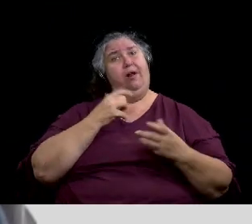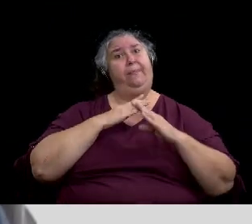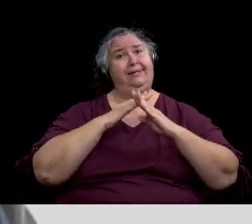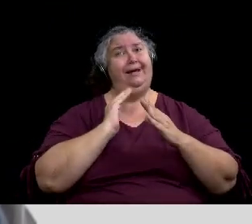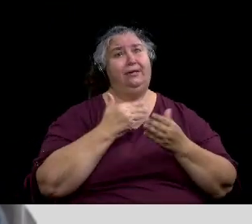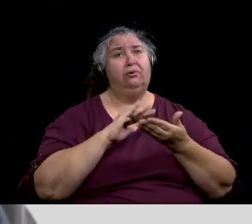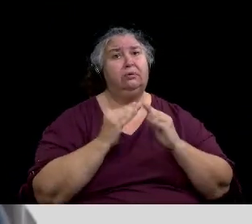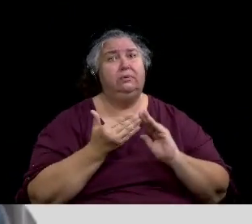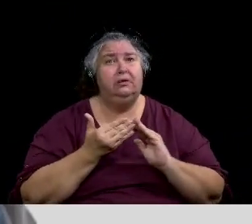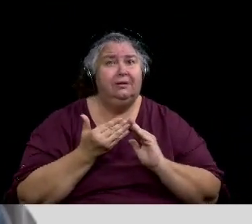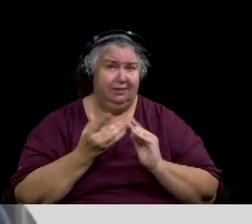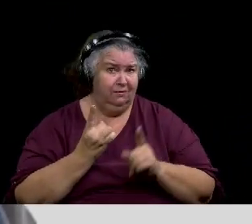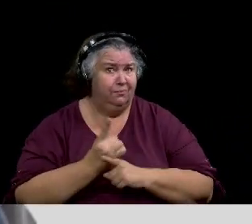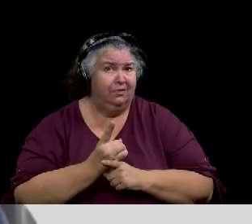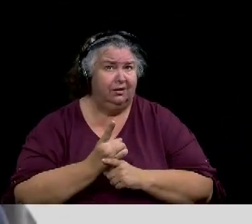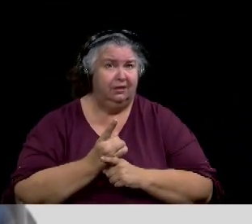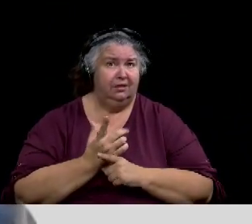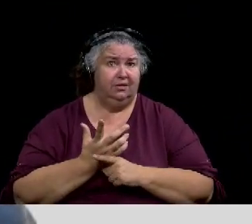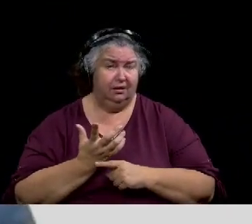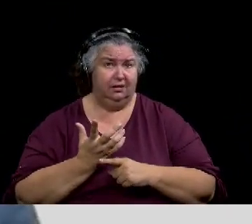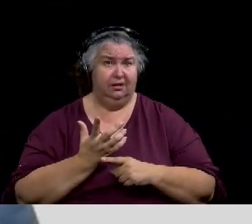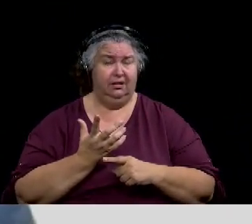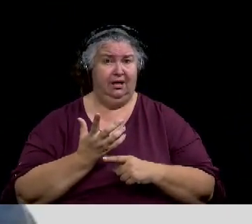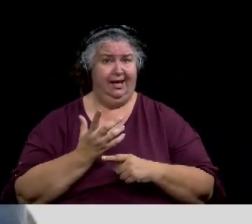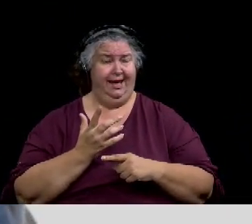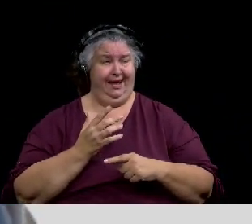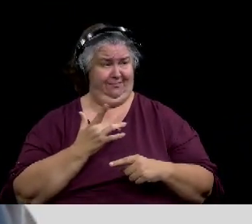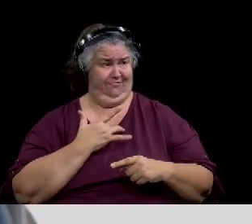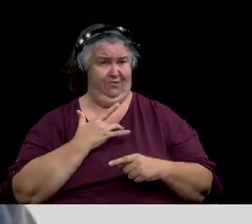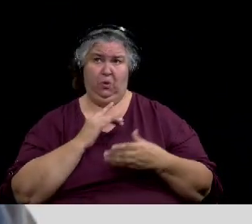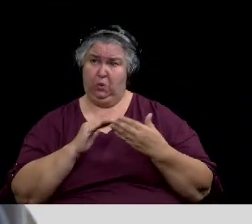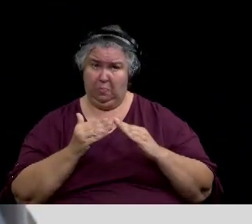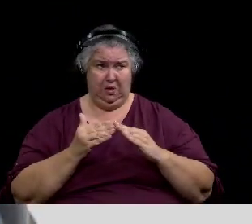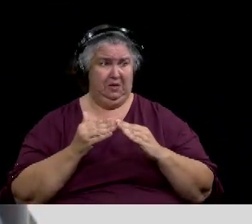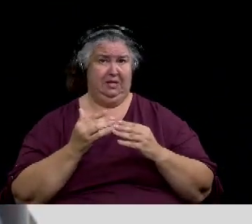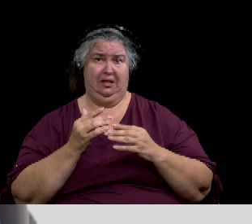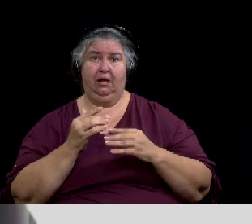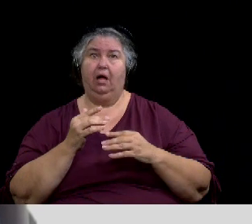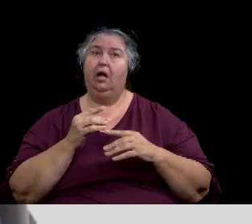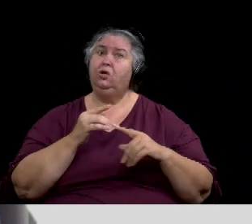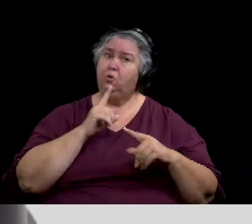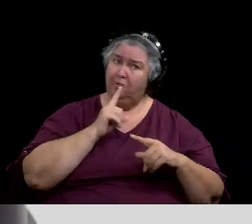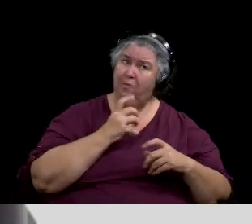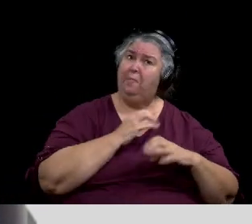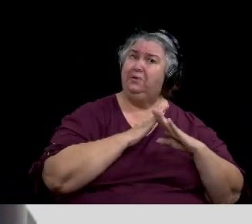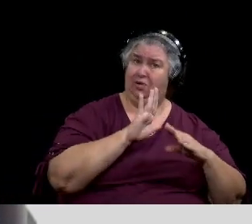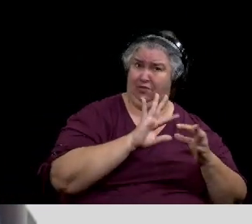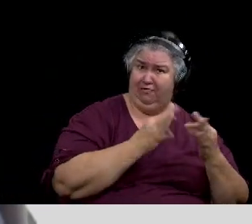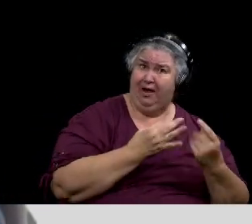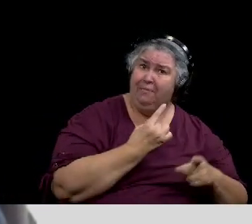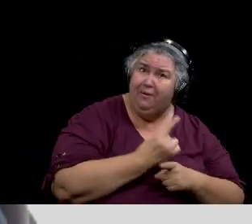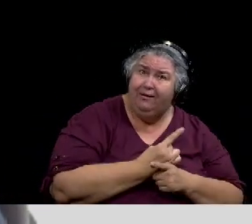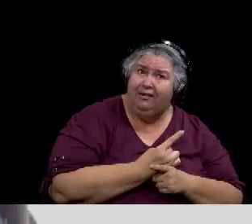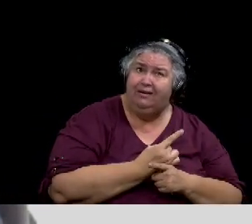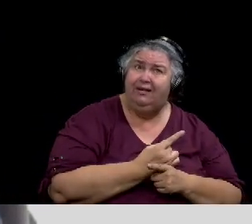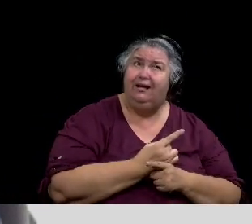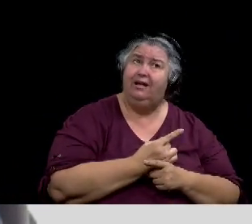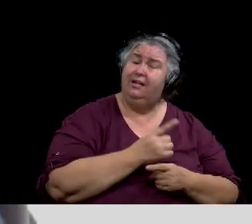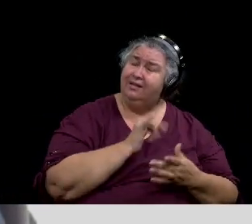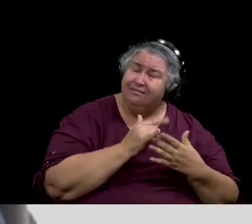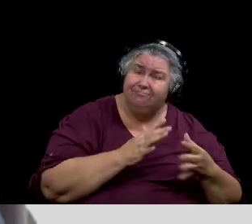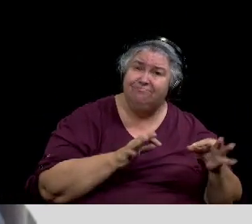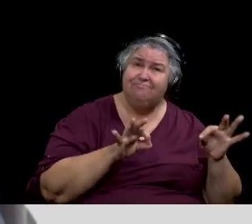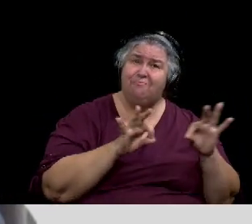in our community. And short of a sense of community, you certainly want to protect those in your family. So those are two